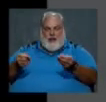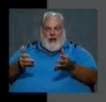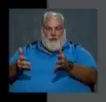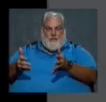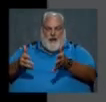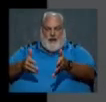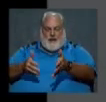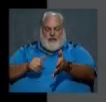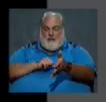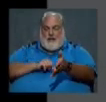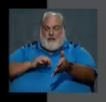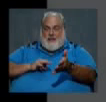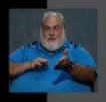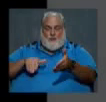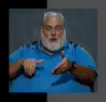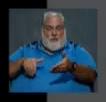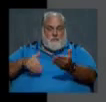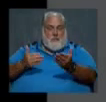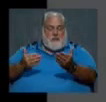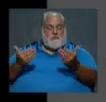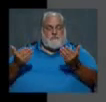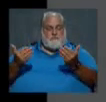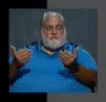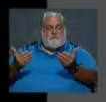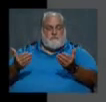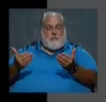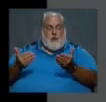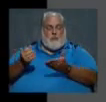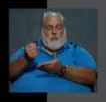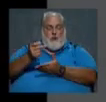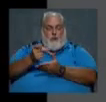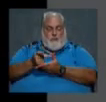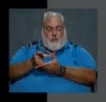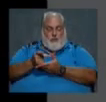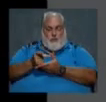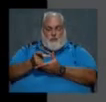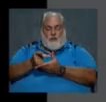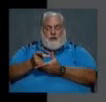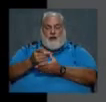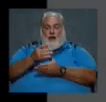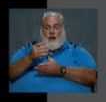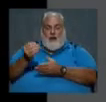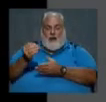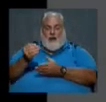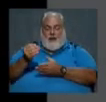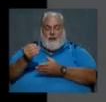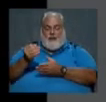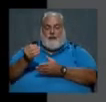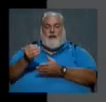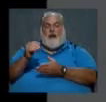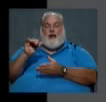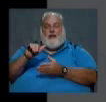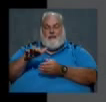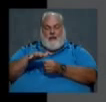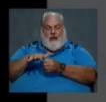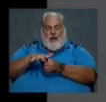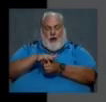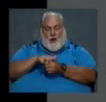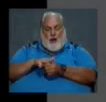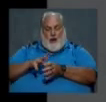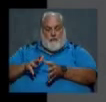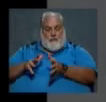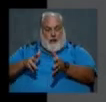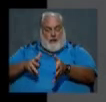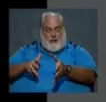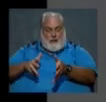Staff recommends approval of the request to abandon the excess right-of-way for Wellington Village Road, subject to the area of the abandonment